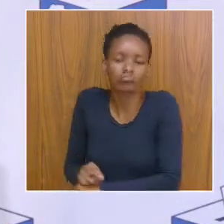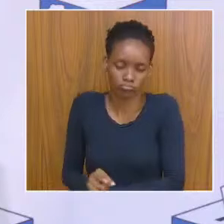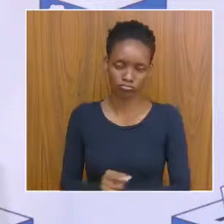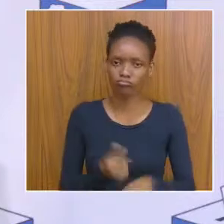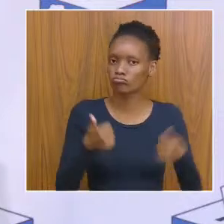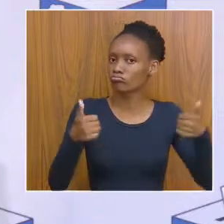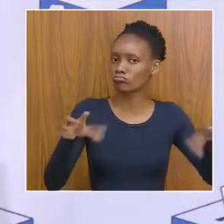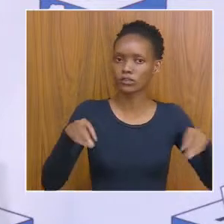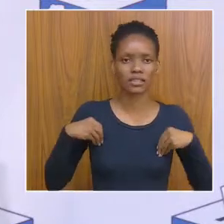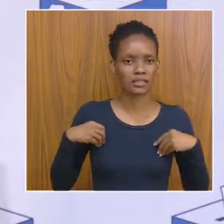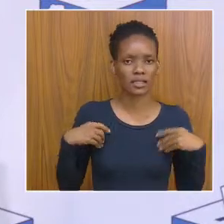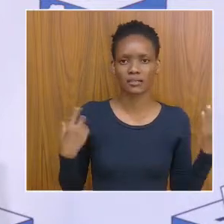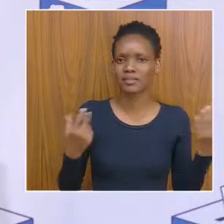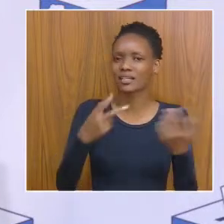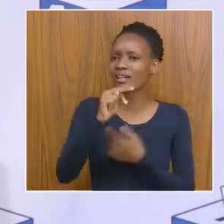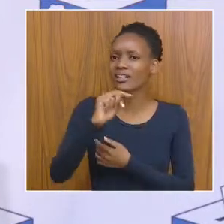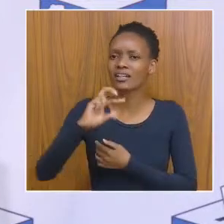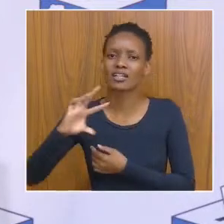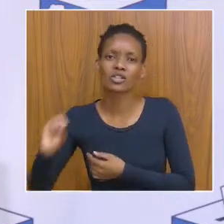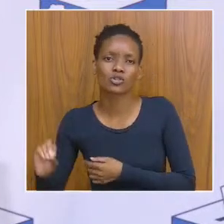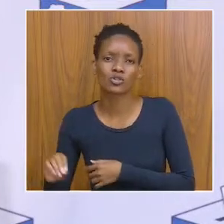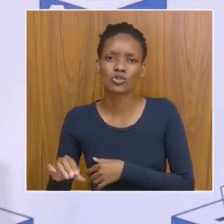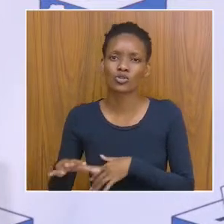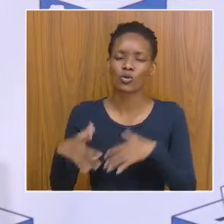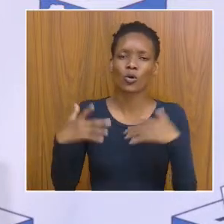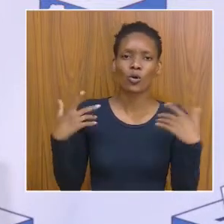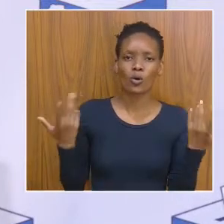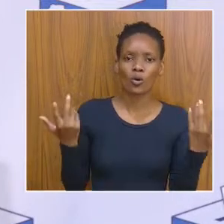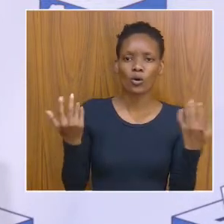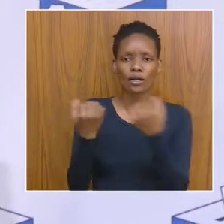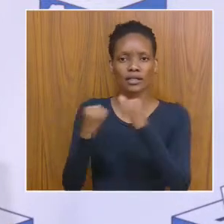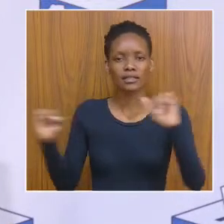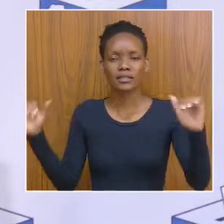organizations, NGO, and